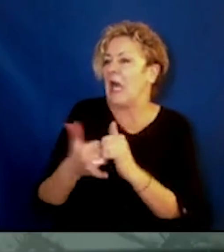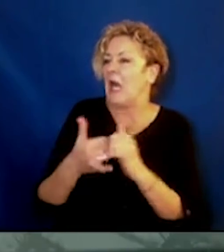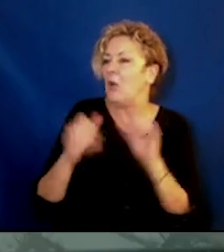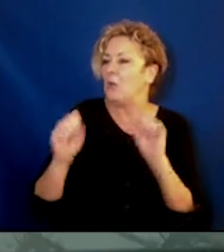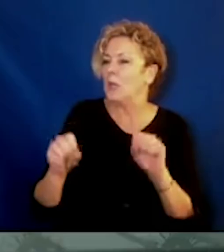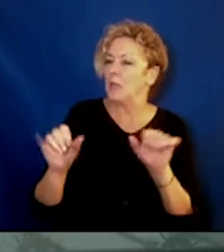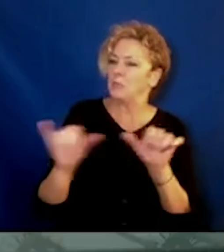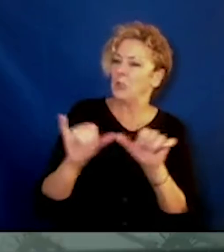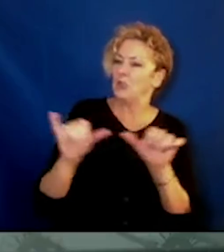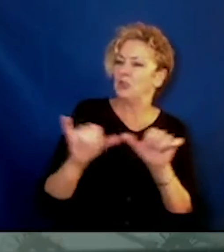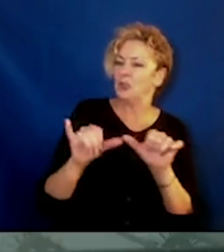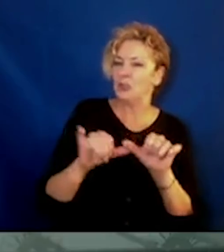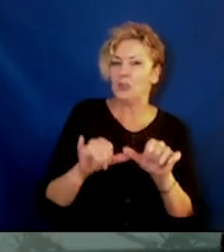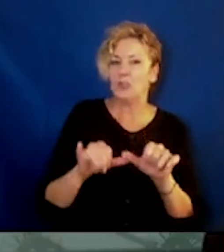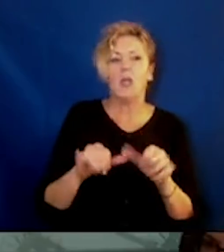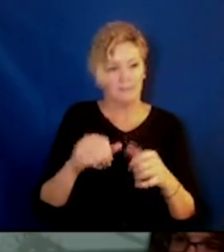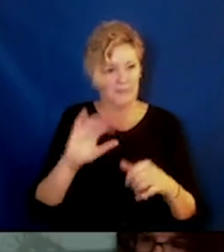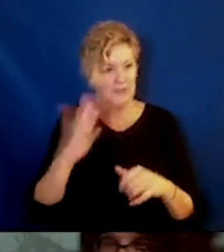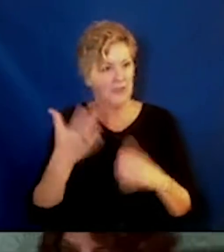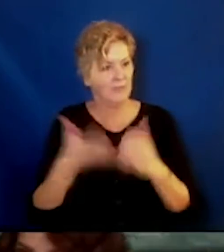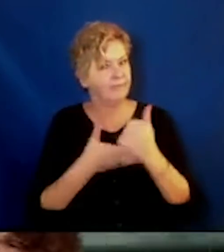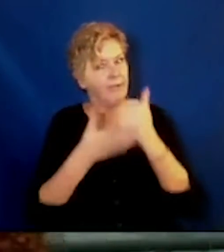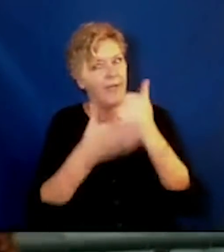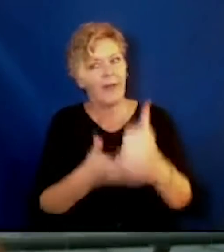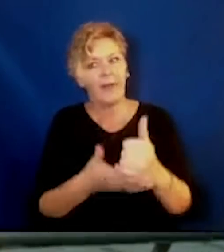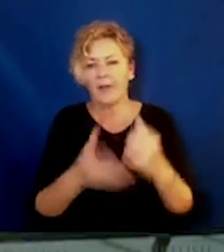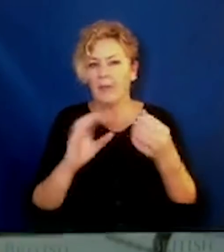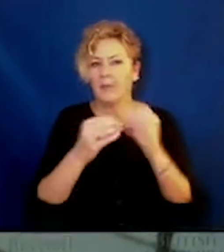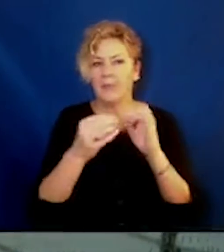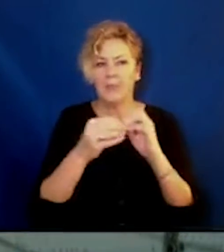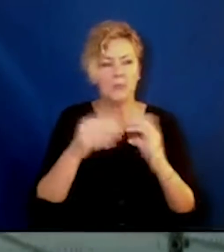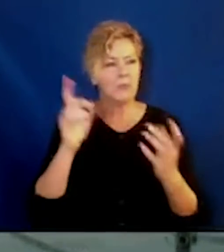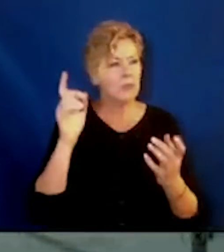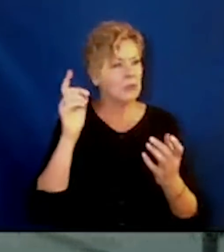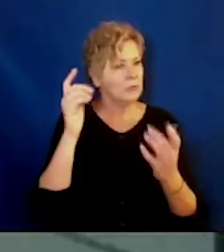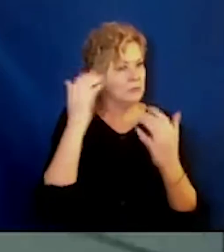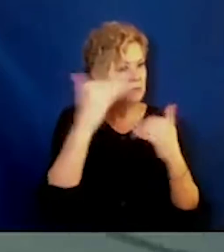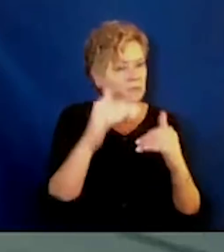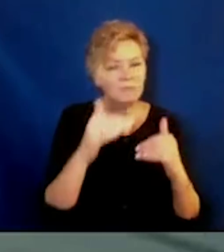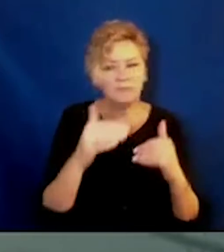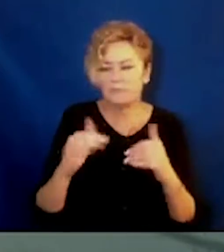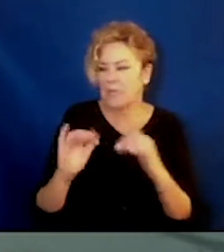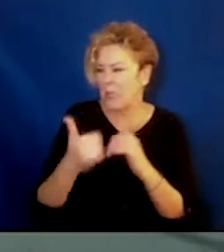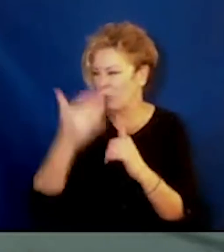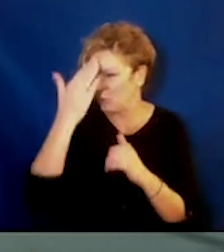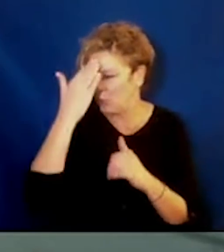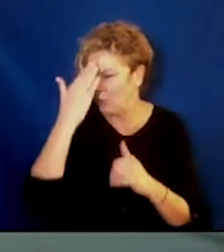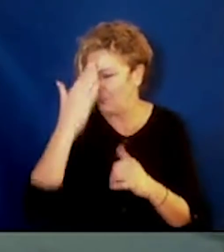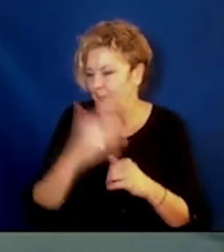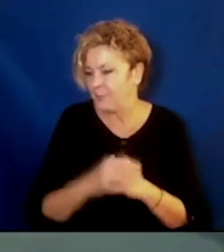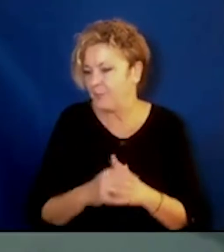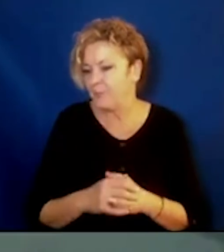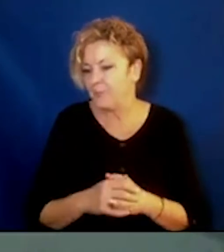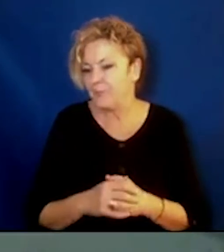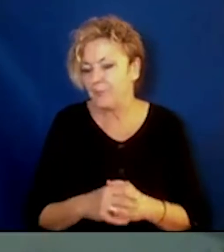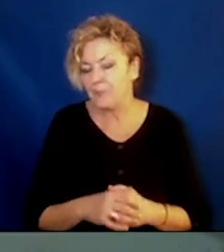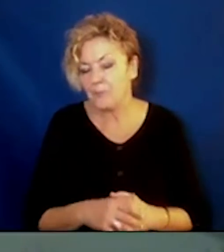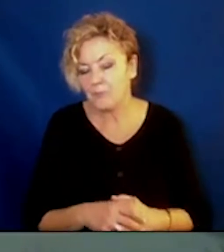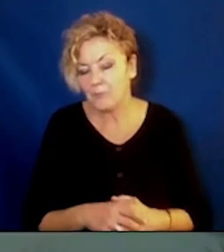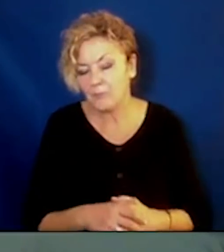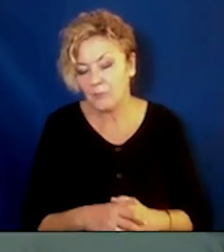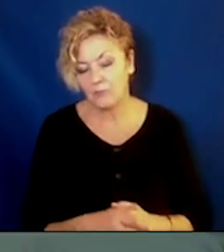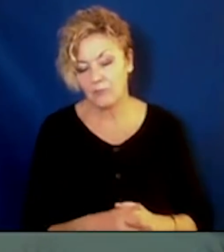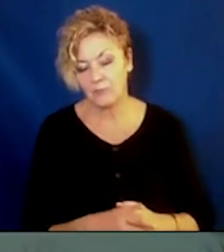exact impact of last week's social gathering order for another week or so. So I'm just wondering, what would the next